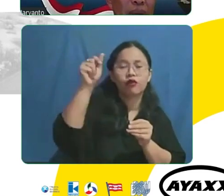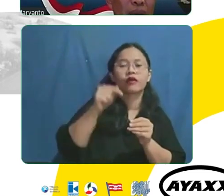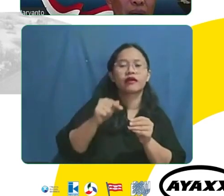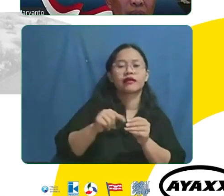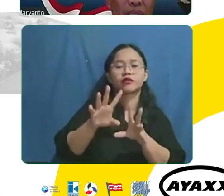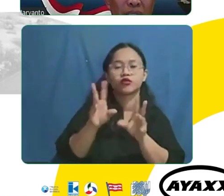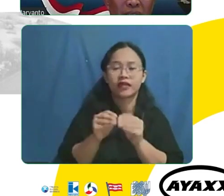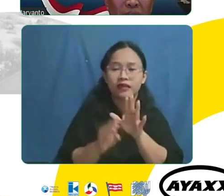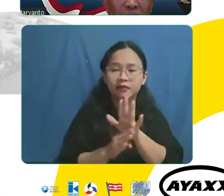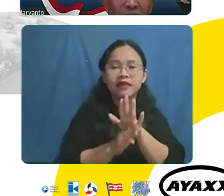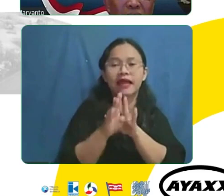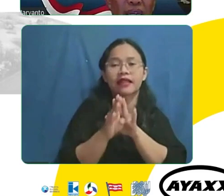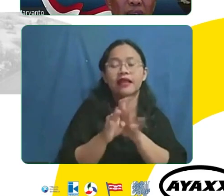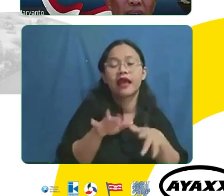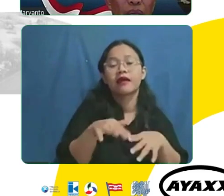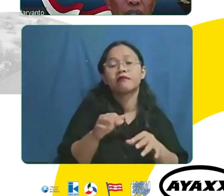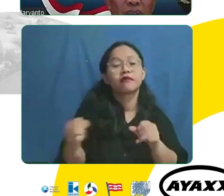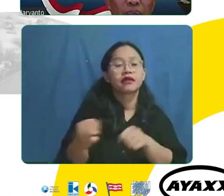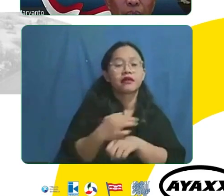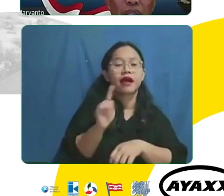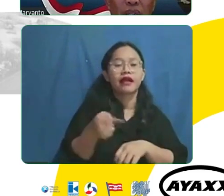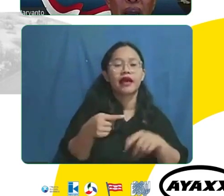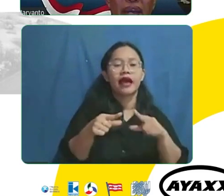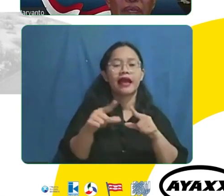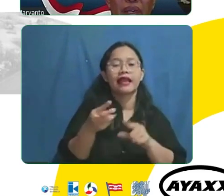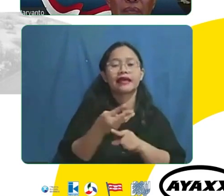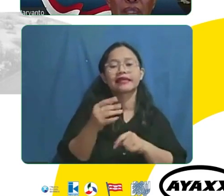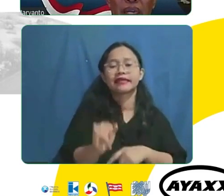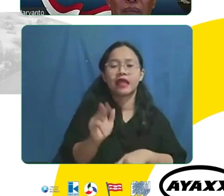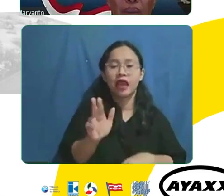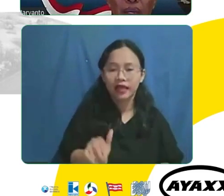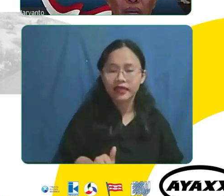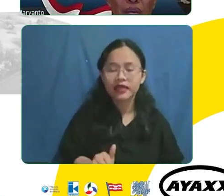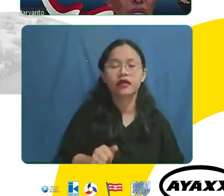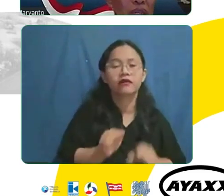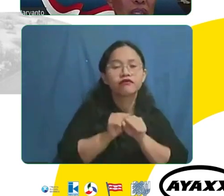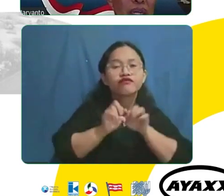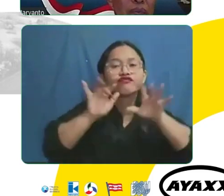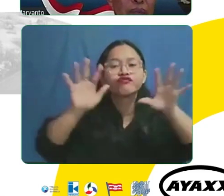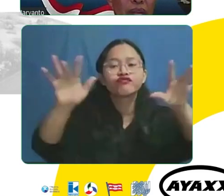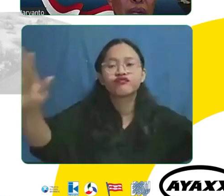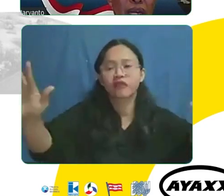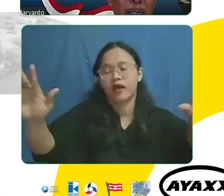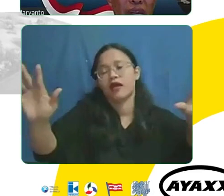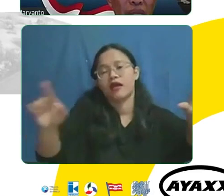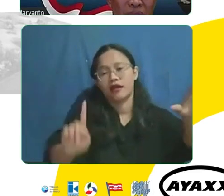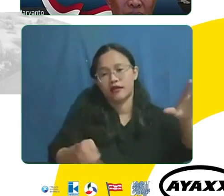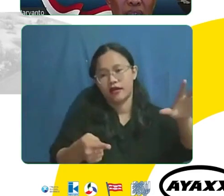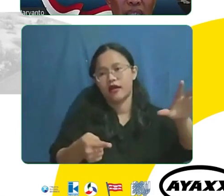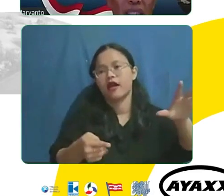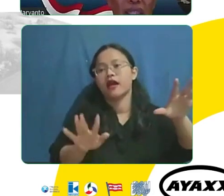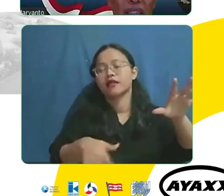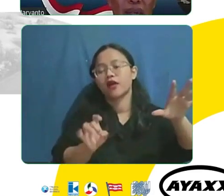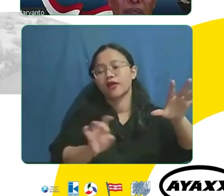on climate change. Air pollution can both drive climate change and play a role in respiratory and cardiovascular